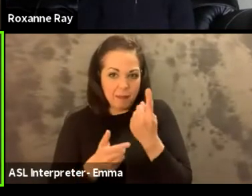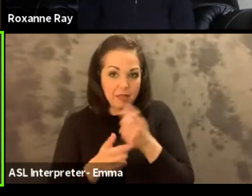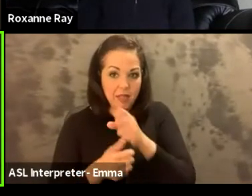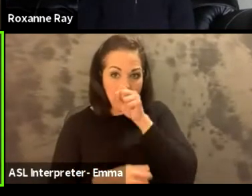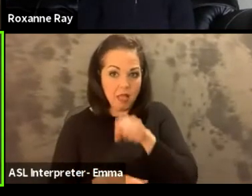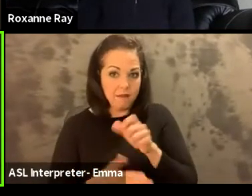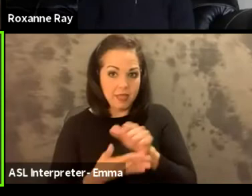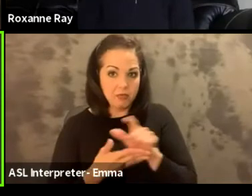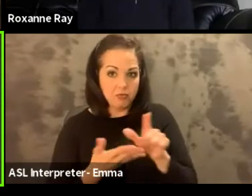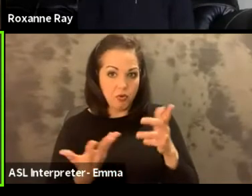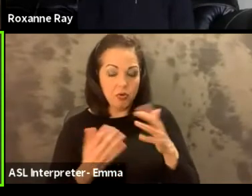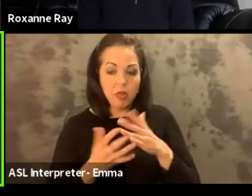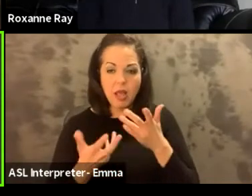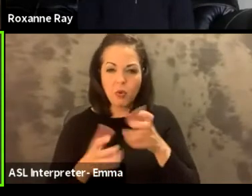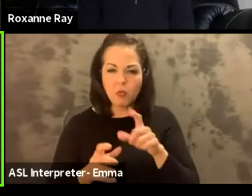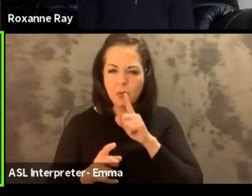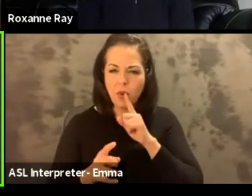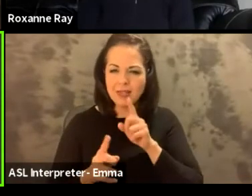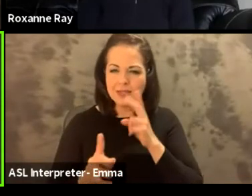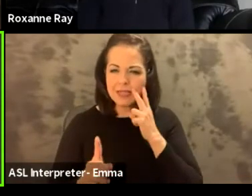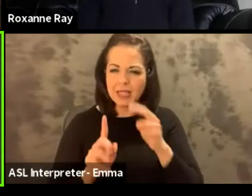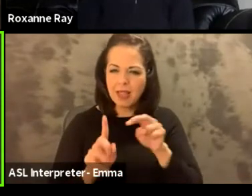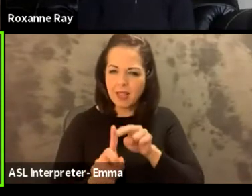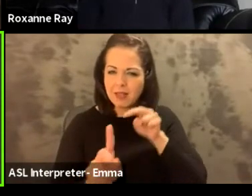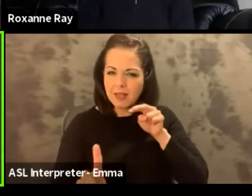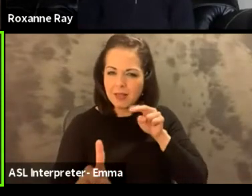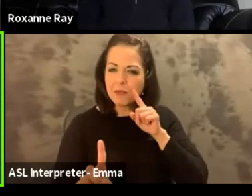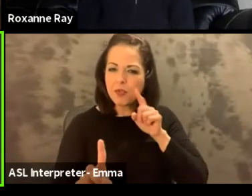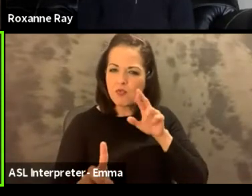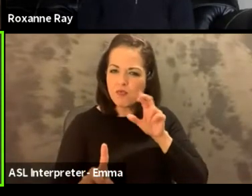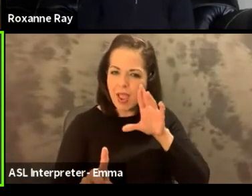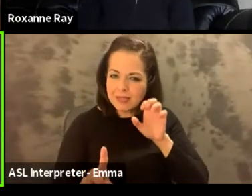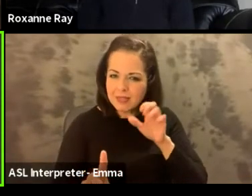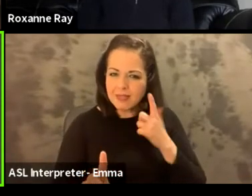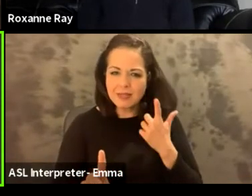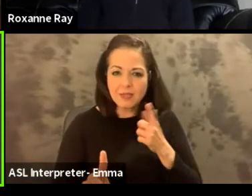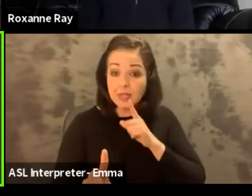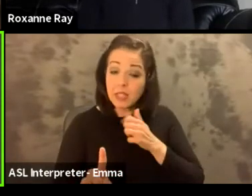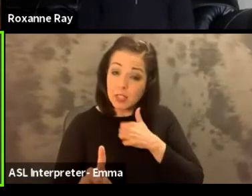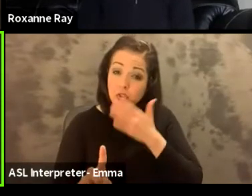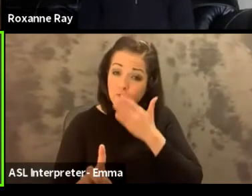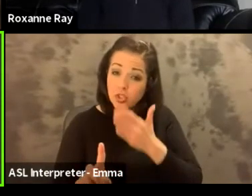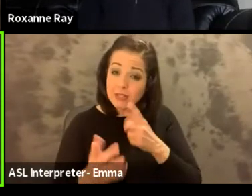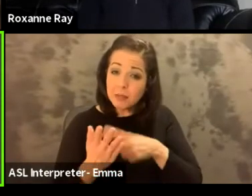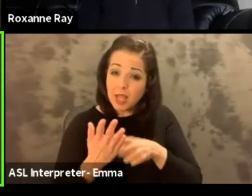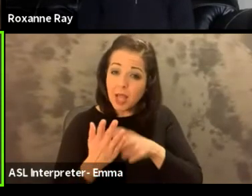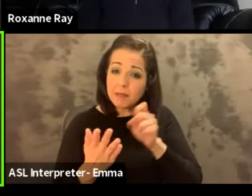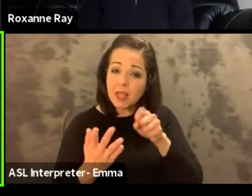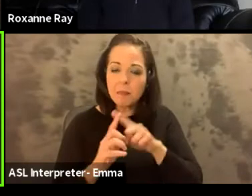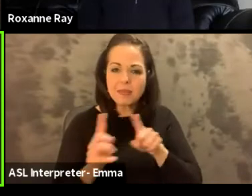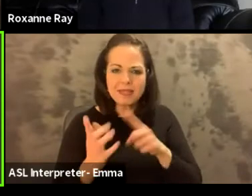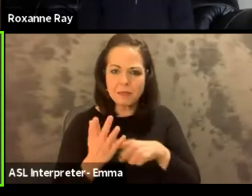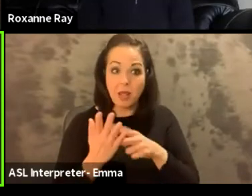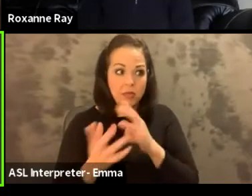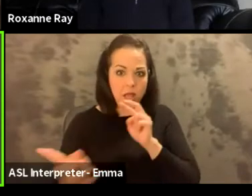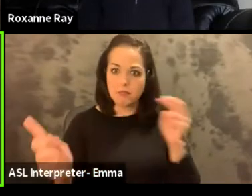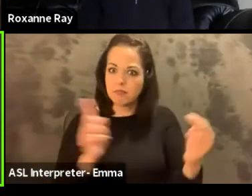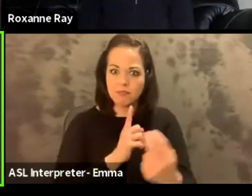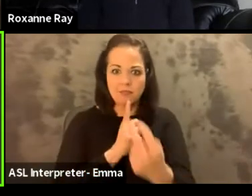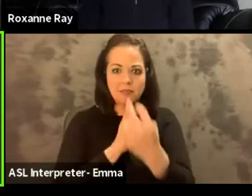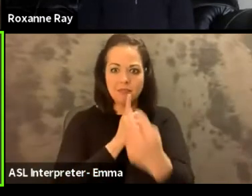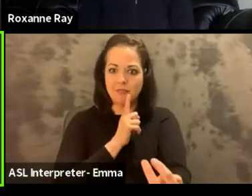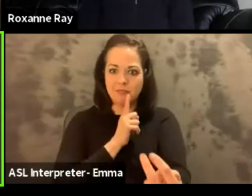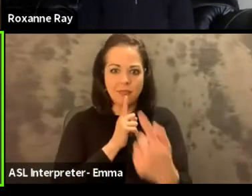this through a lens of race. And it is really good to do that. But sometimes when I look at things, I just want to look at it for the